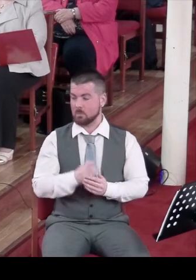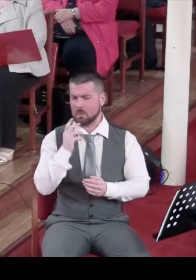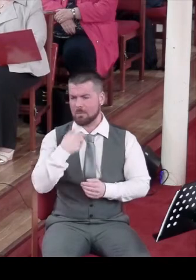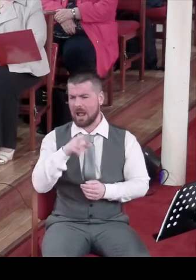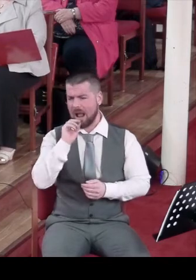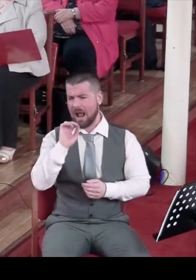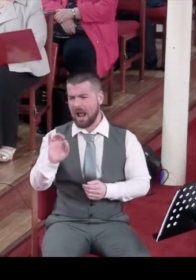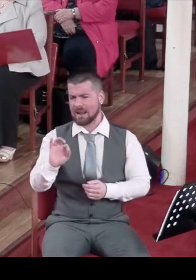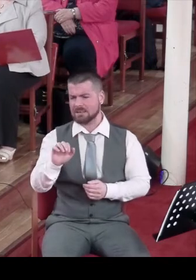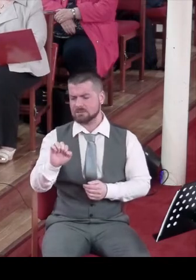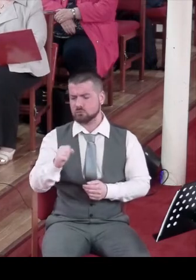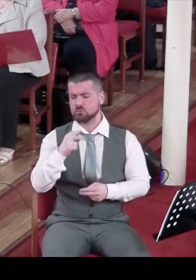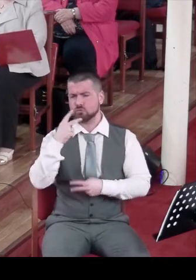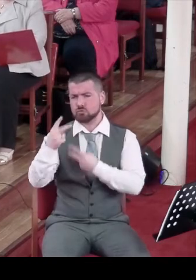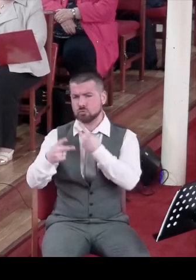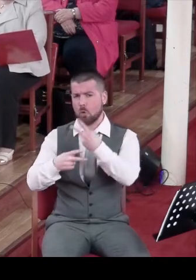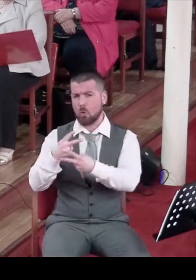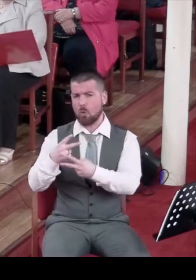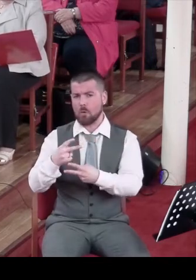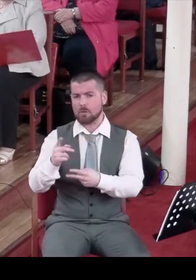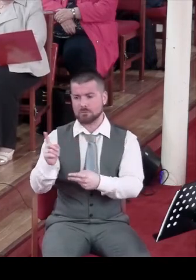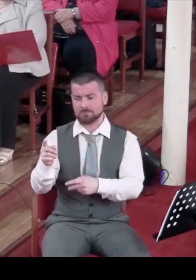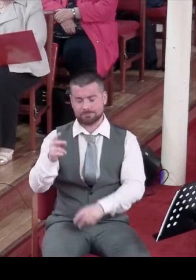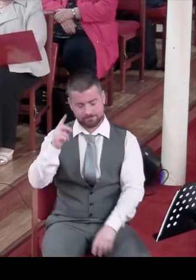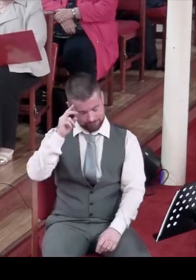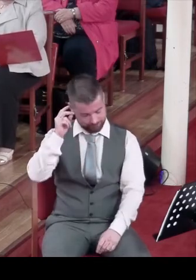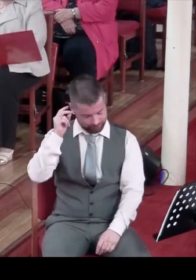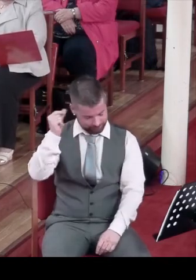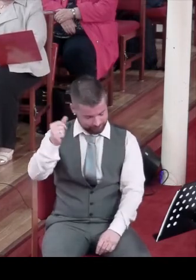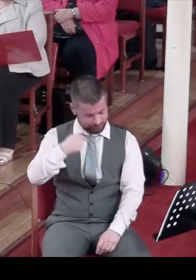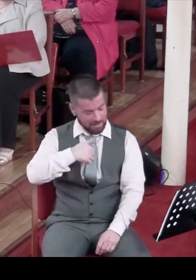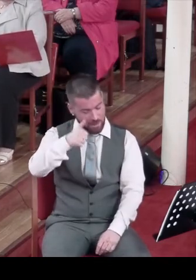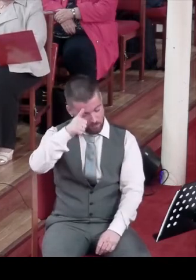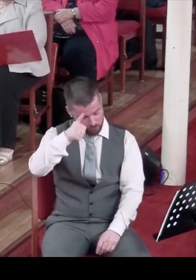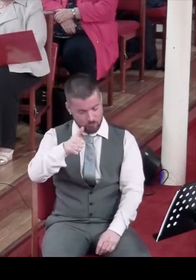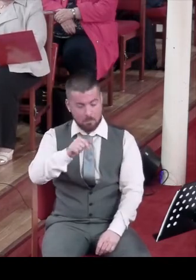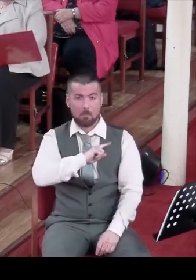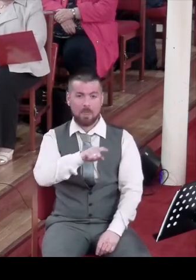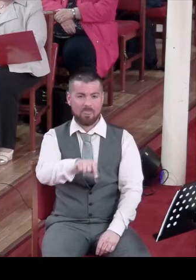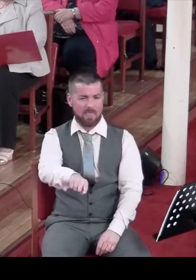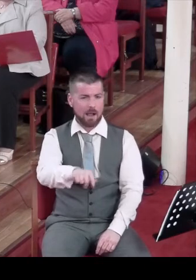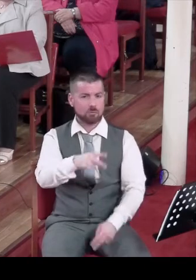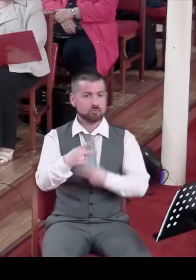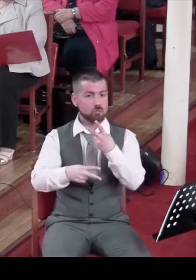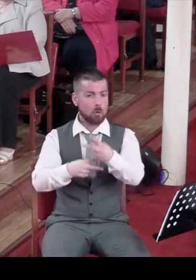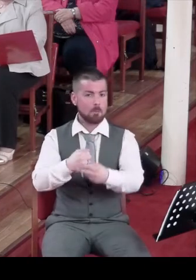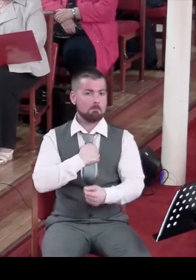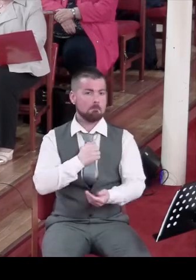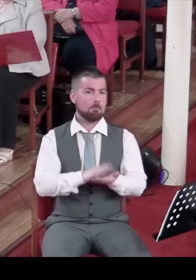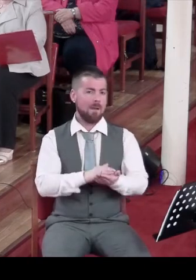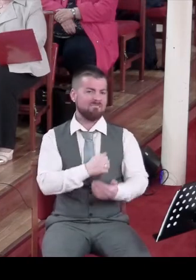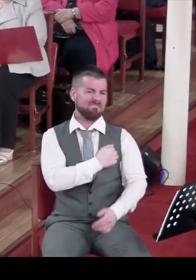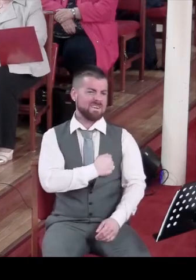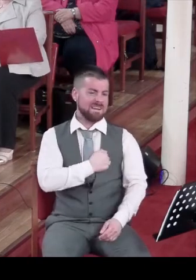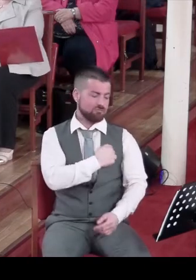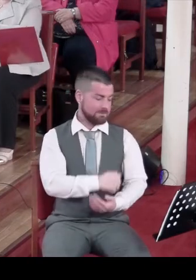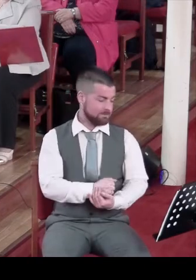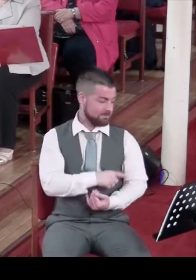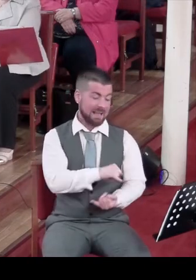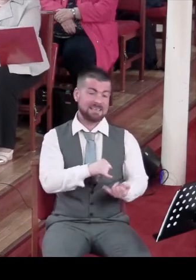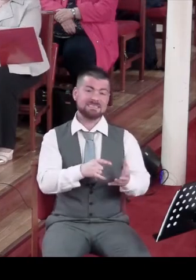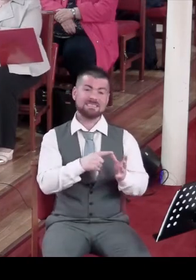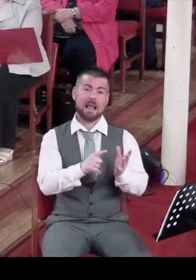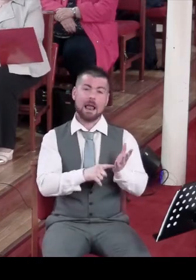hymn, she said, I know the very one because this was my mother's favourite. And actually, it's a Salvation